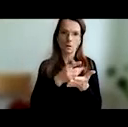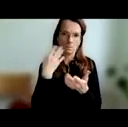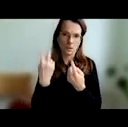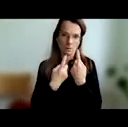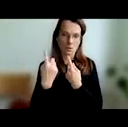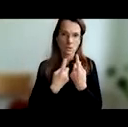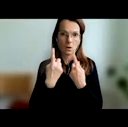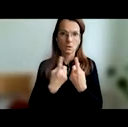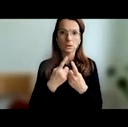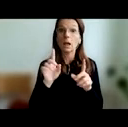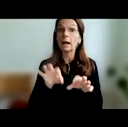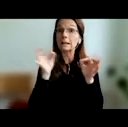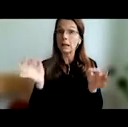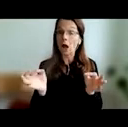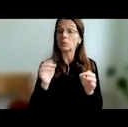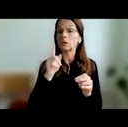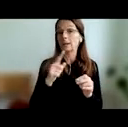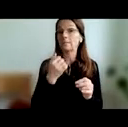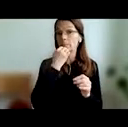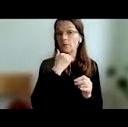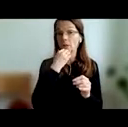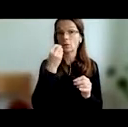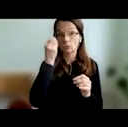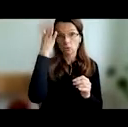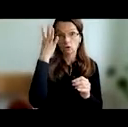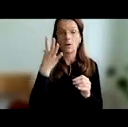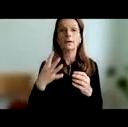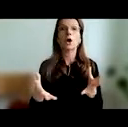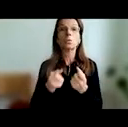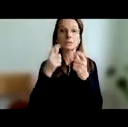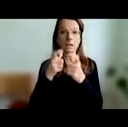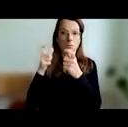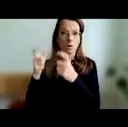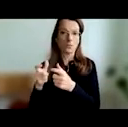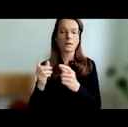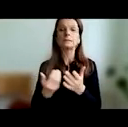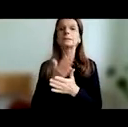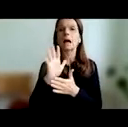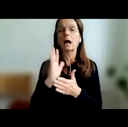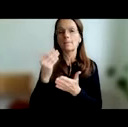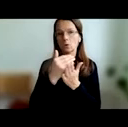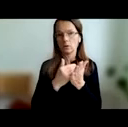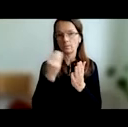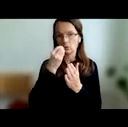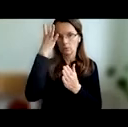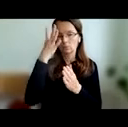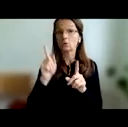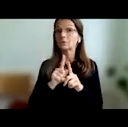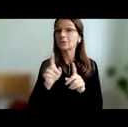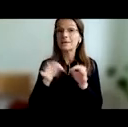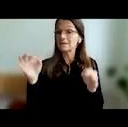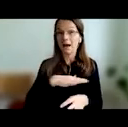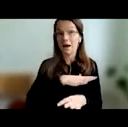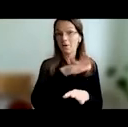to prevent long-term unemployment. Public and private educational institutions for planning training